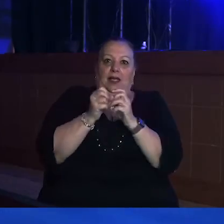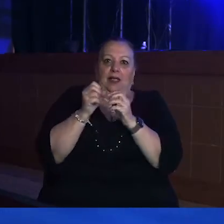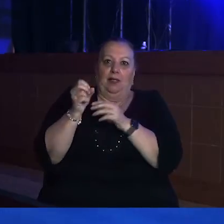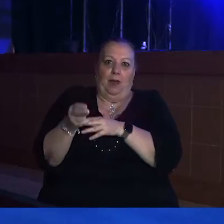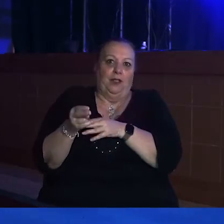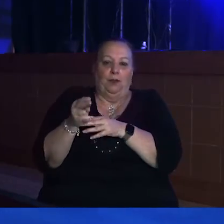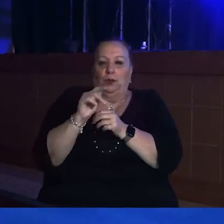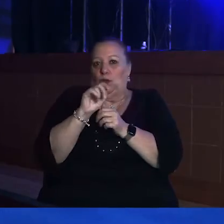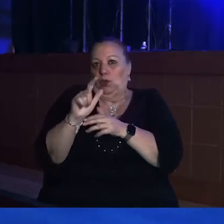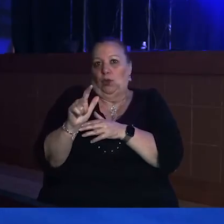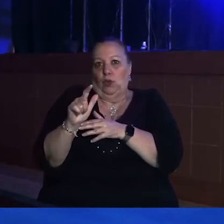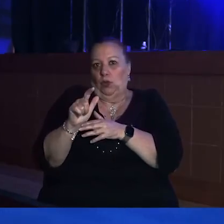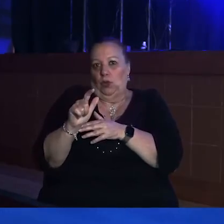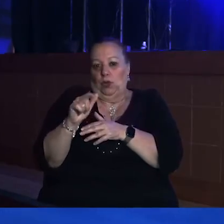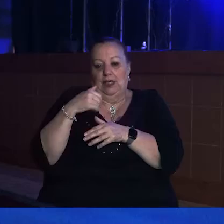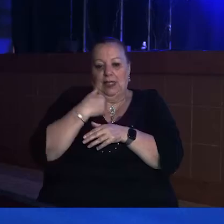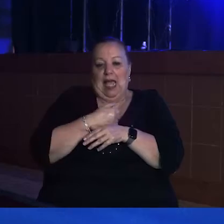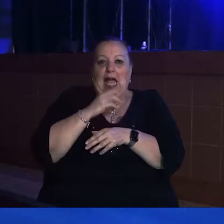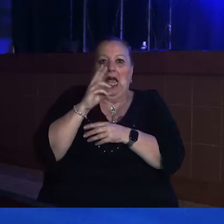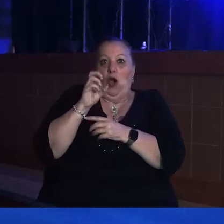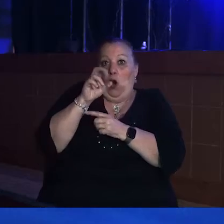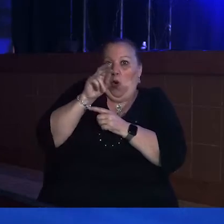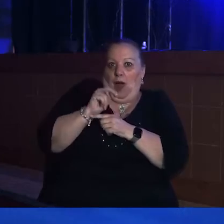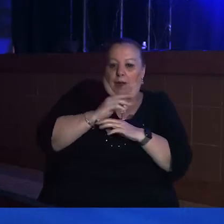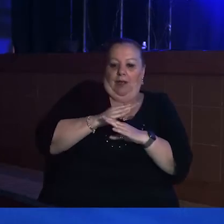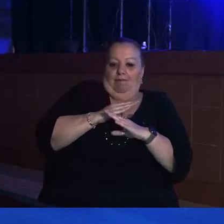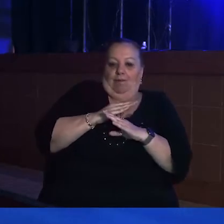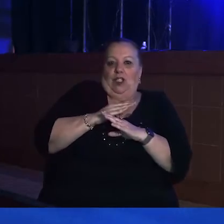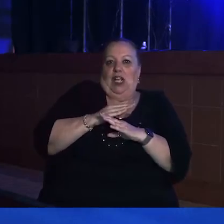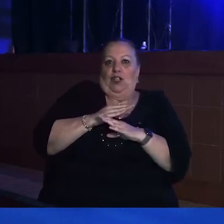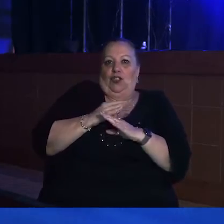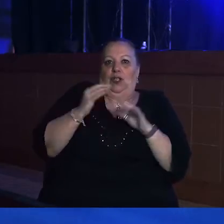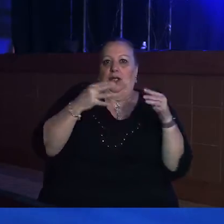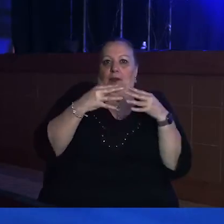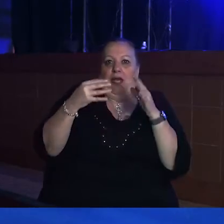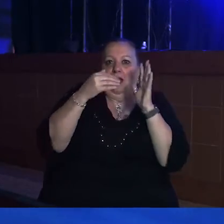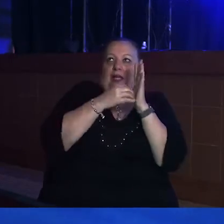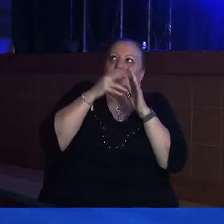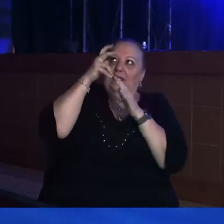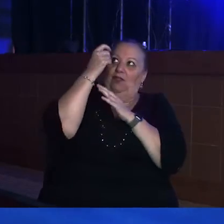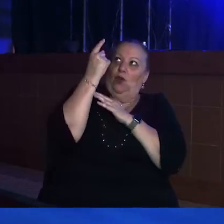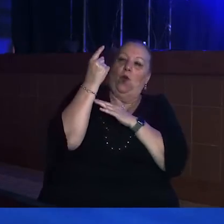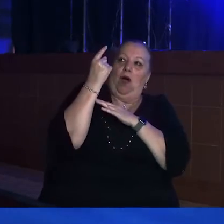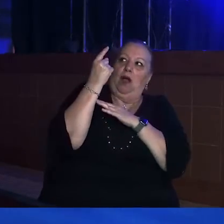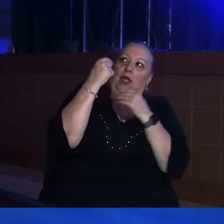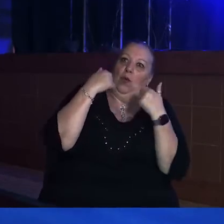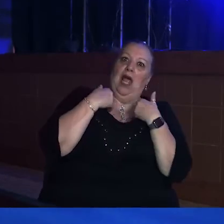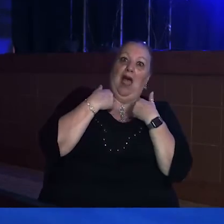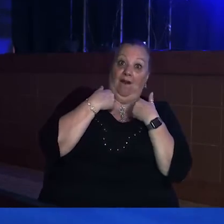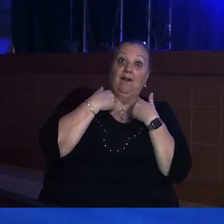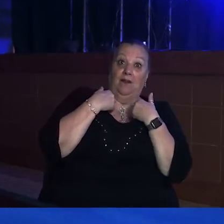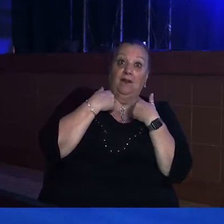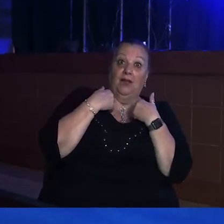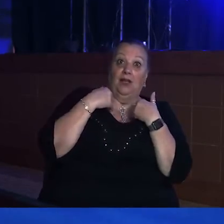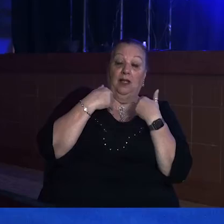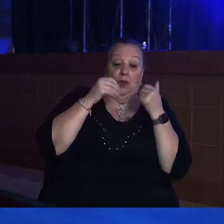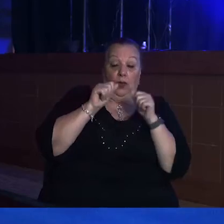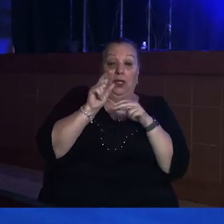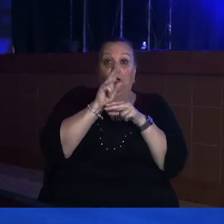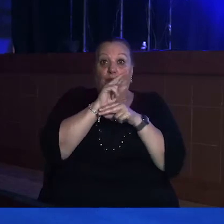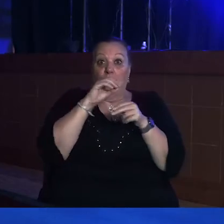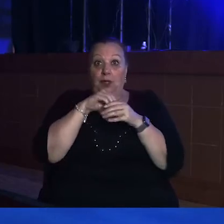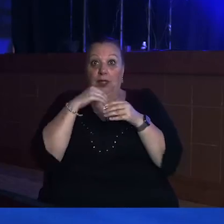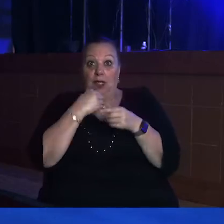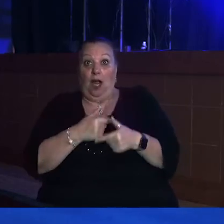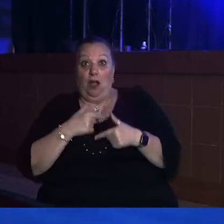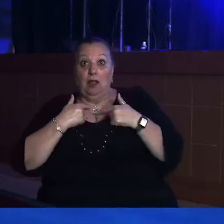It's our weapon. It's our weapon to battle against the evil one that we have in our disposal in life. And this